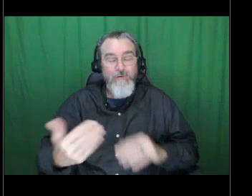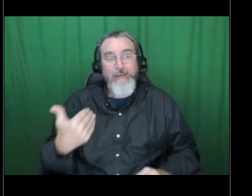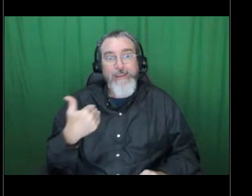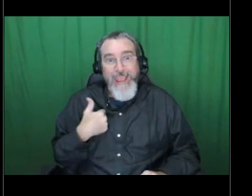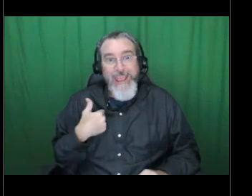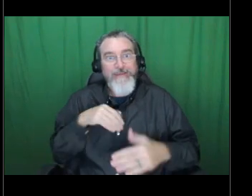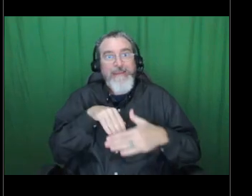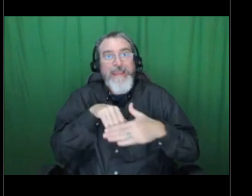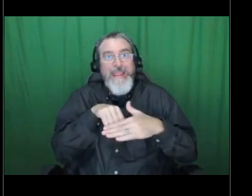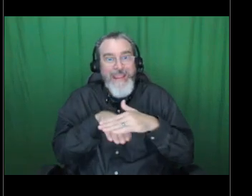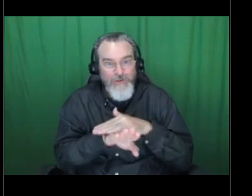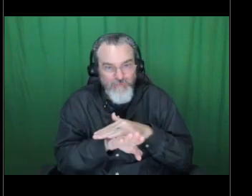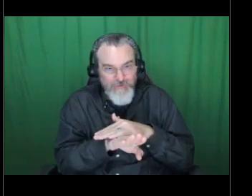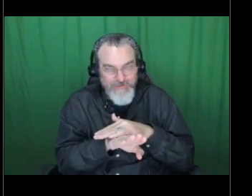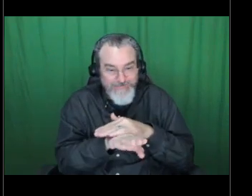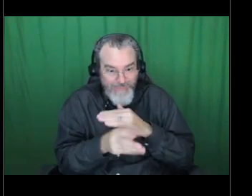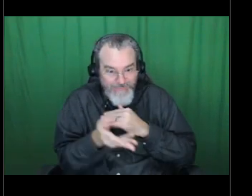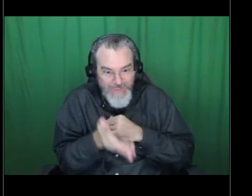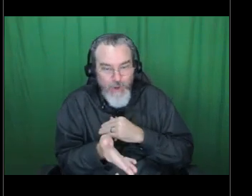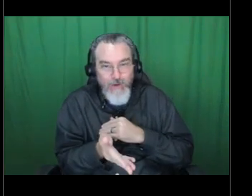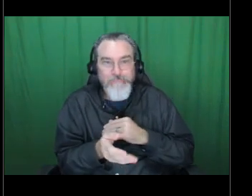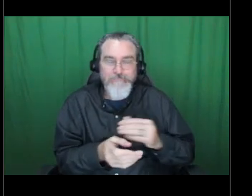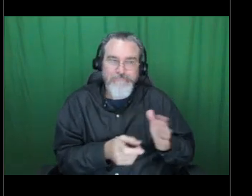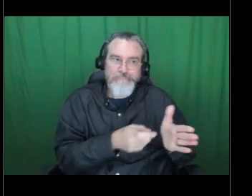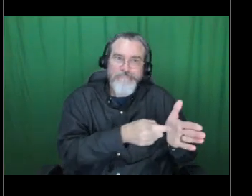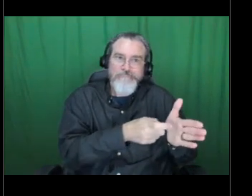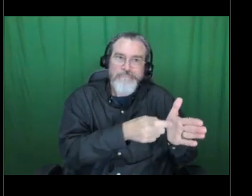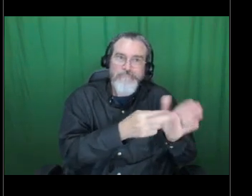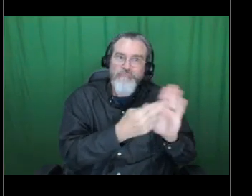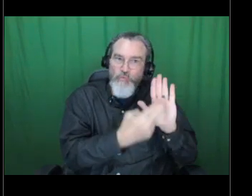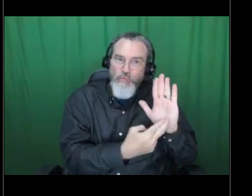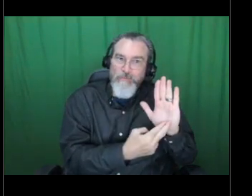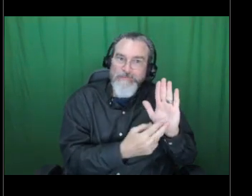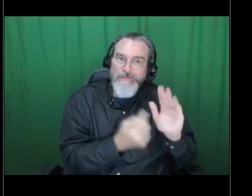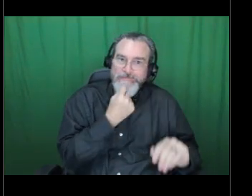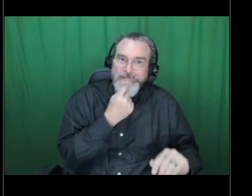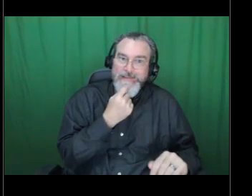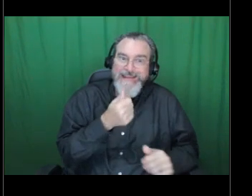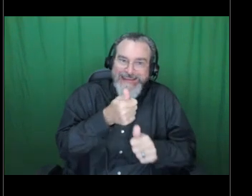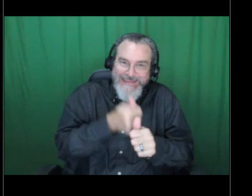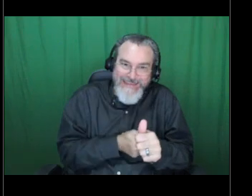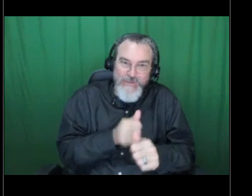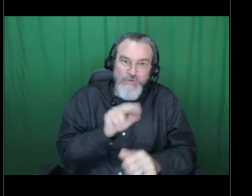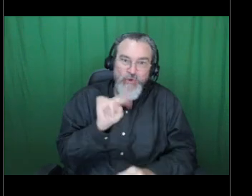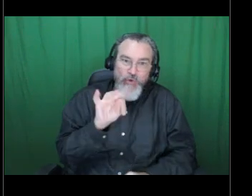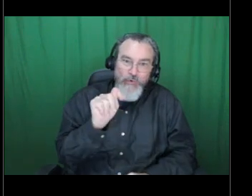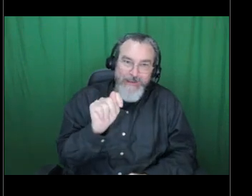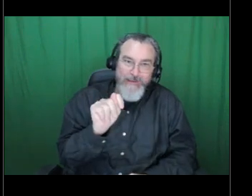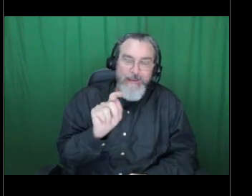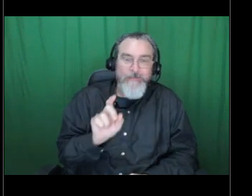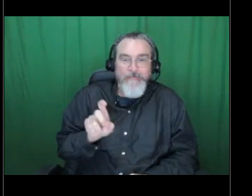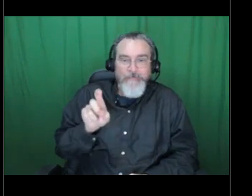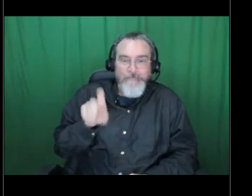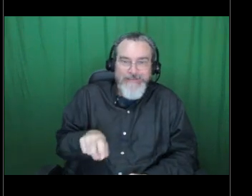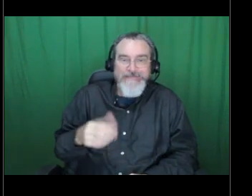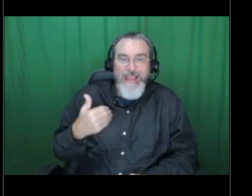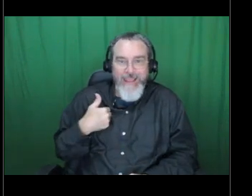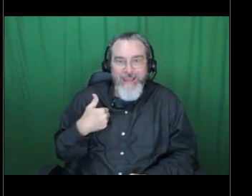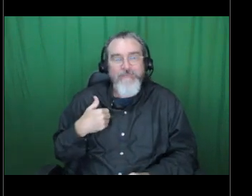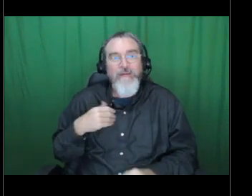the guidelines provide that each of these ground floor units shall have an